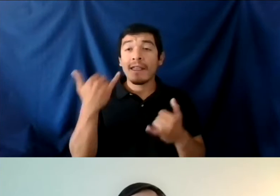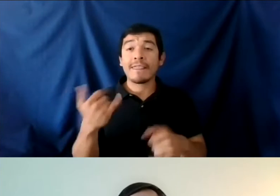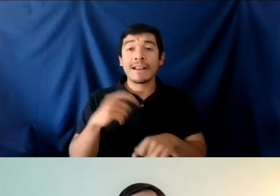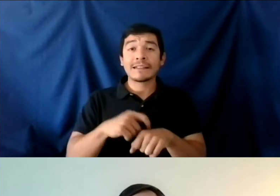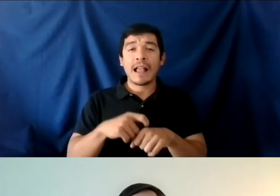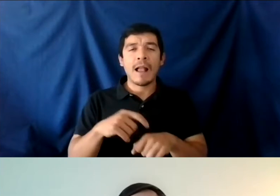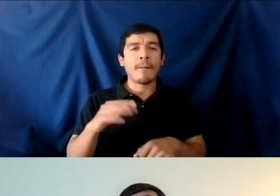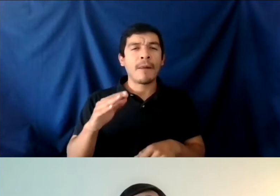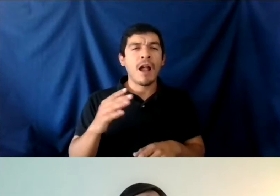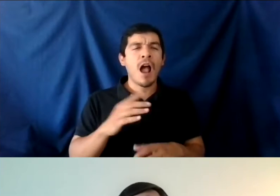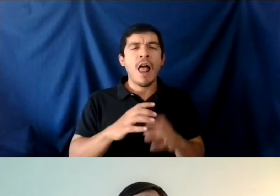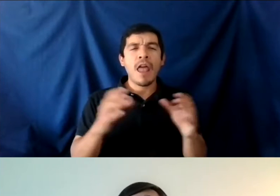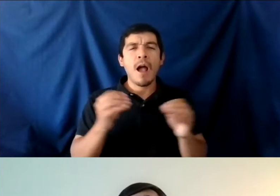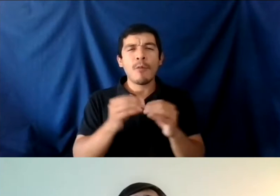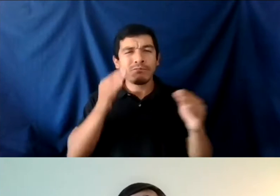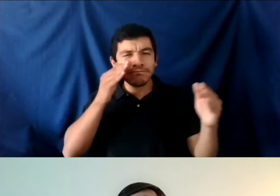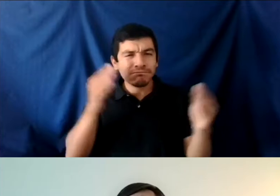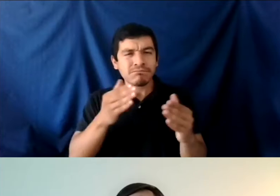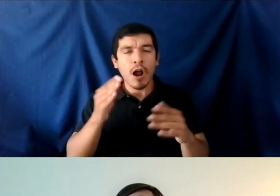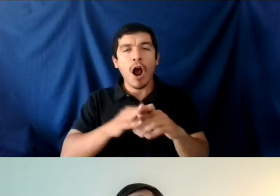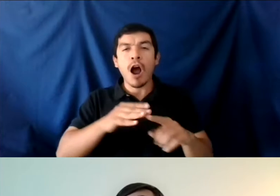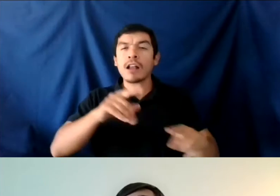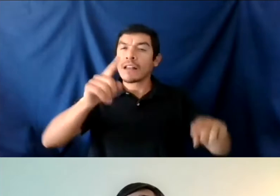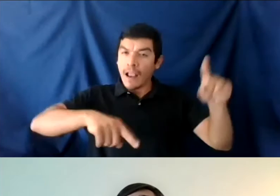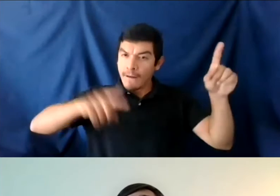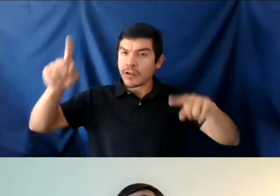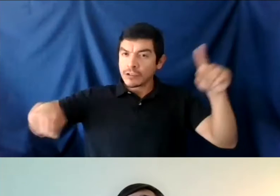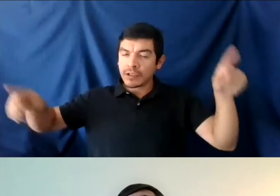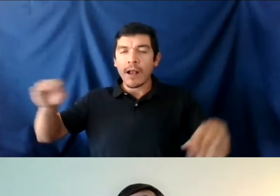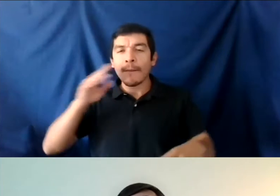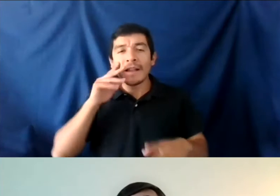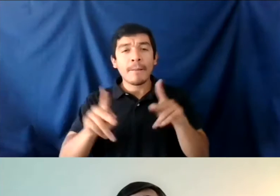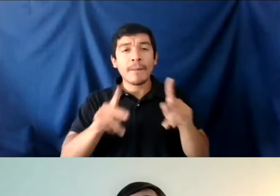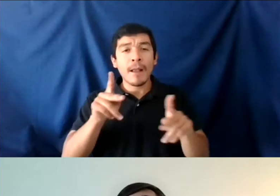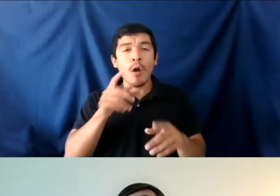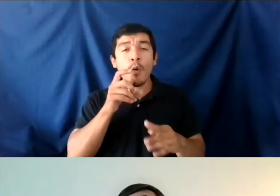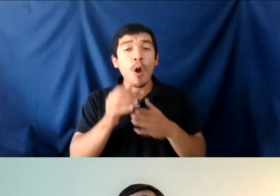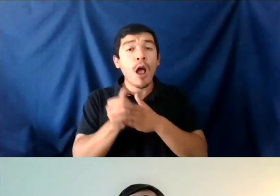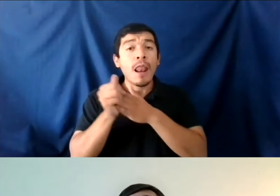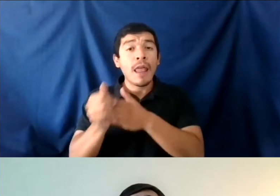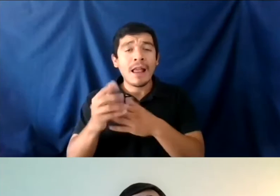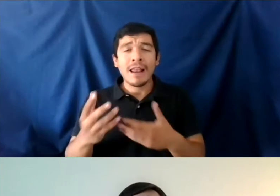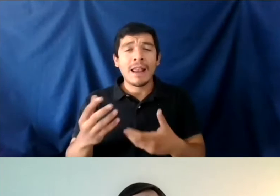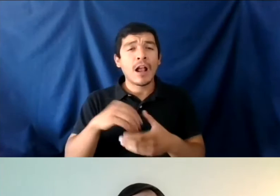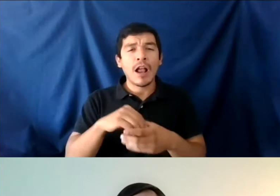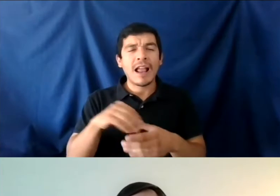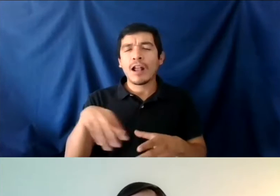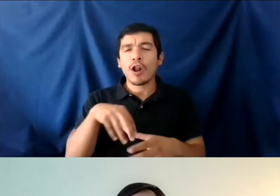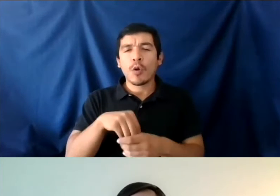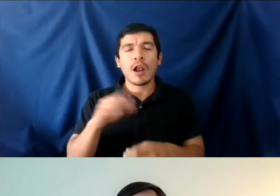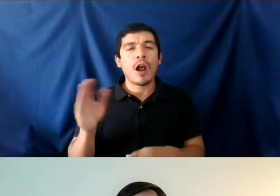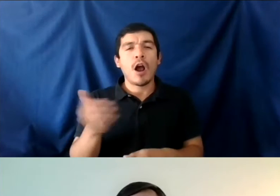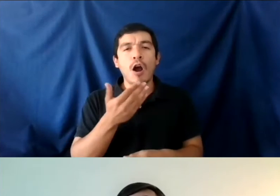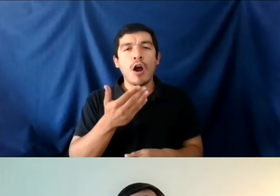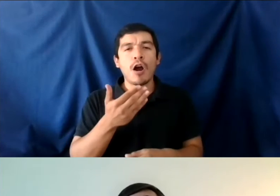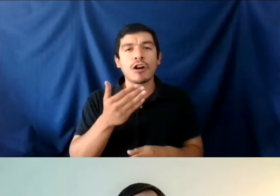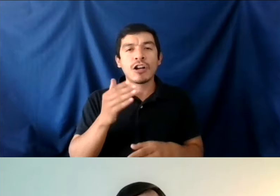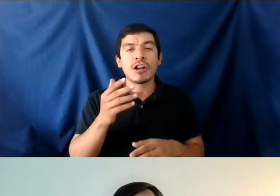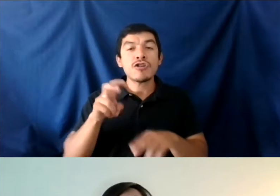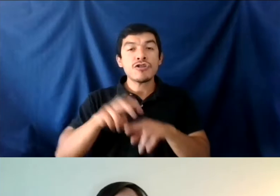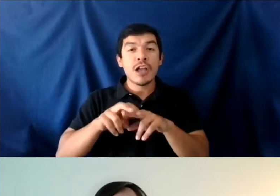a lot more emphasis on diversity, because the people who are leading it, including the chair of the strategic planning